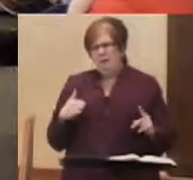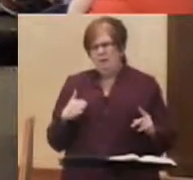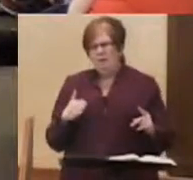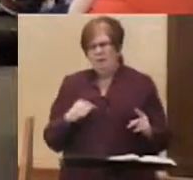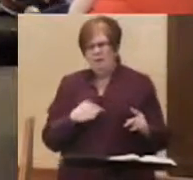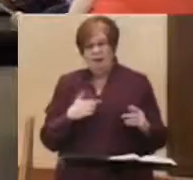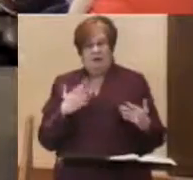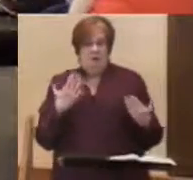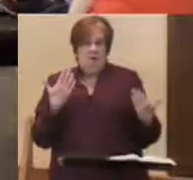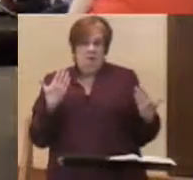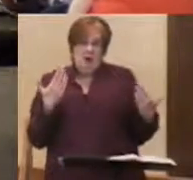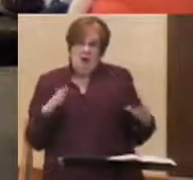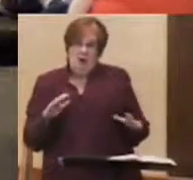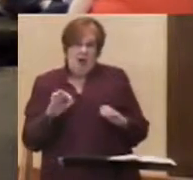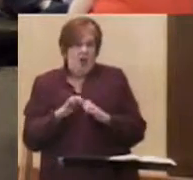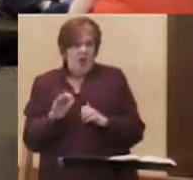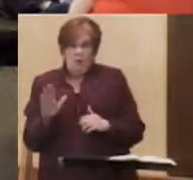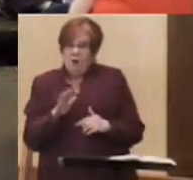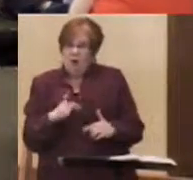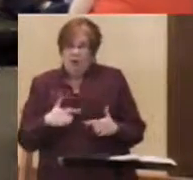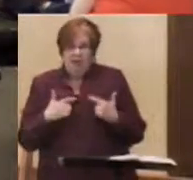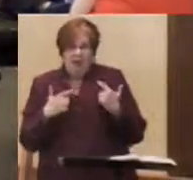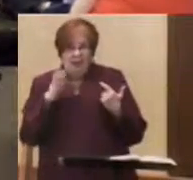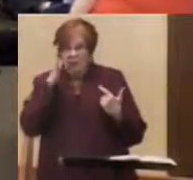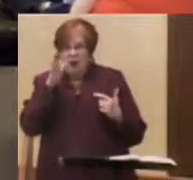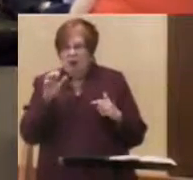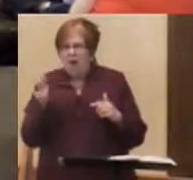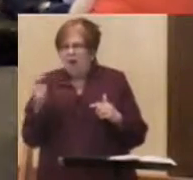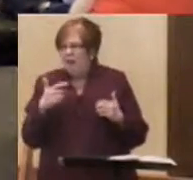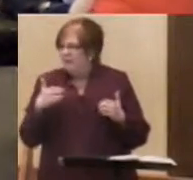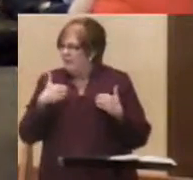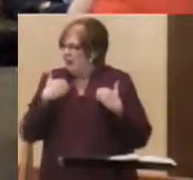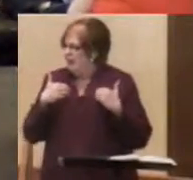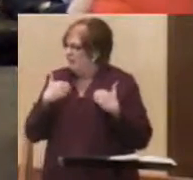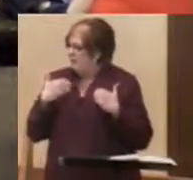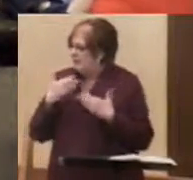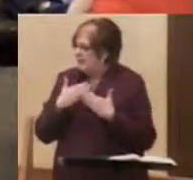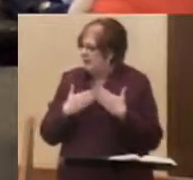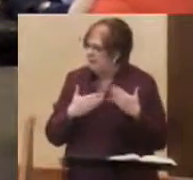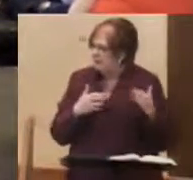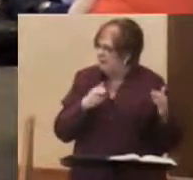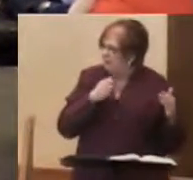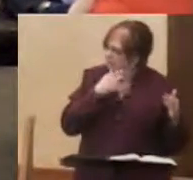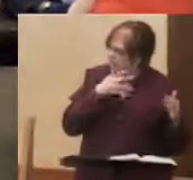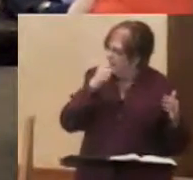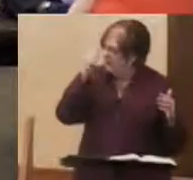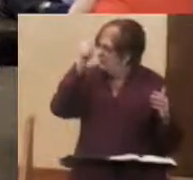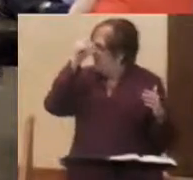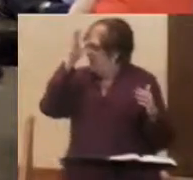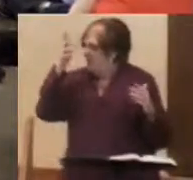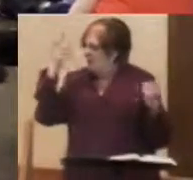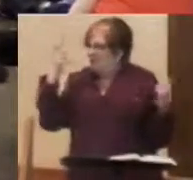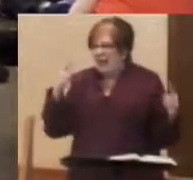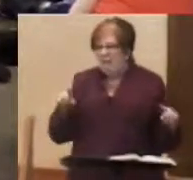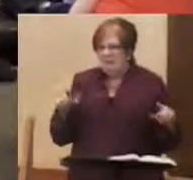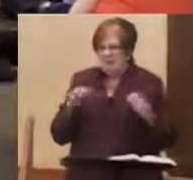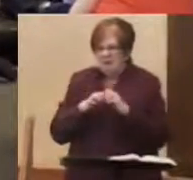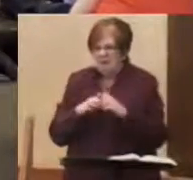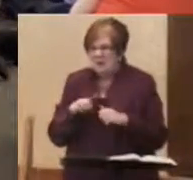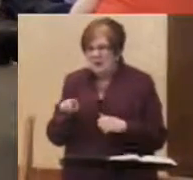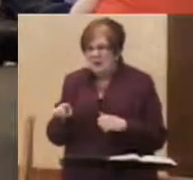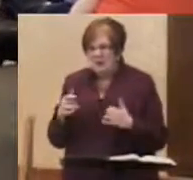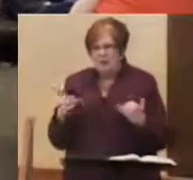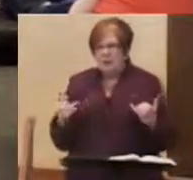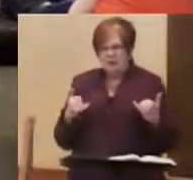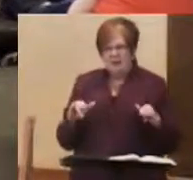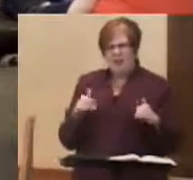know how it is that your life will play out. You are all young, except for some mothers and some fathers who happen to be up here, and they